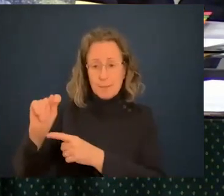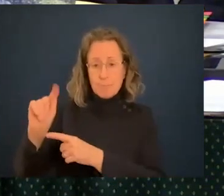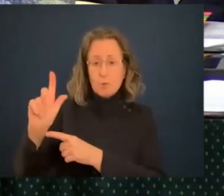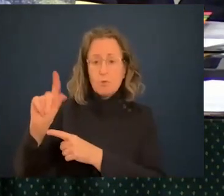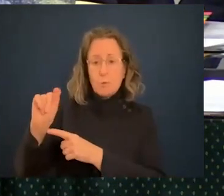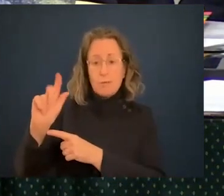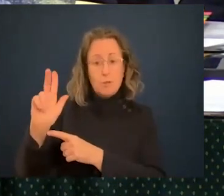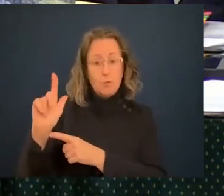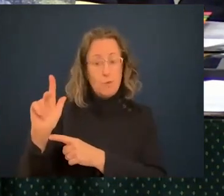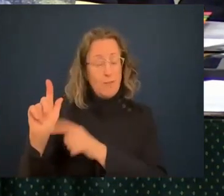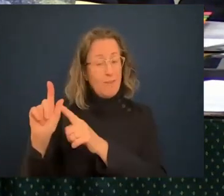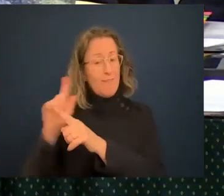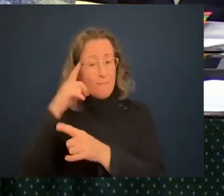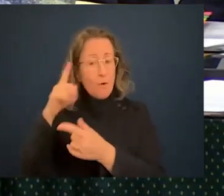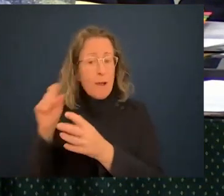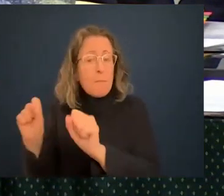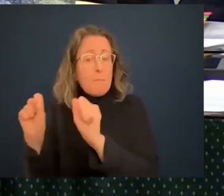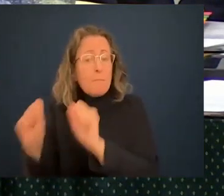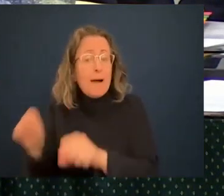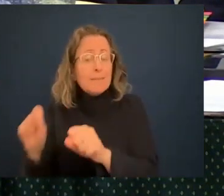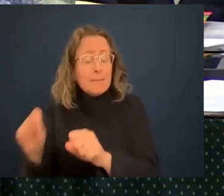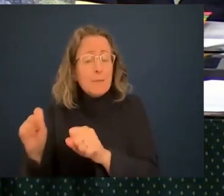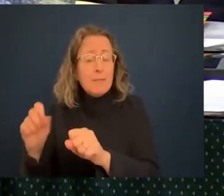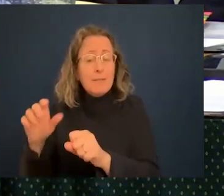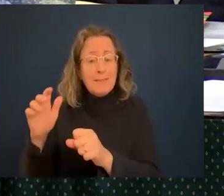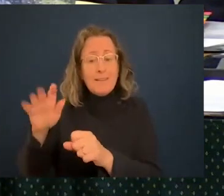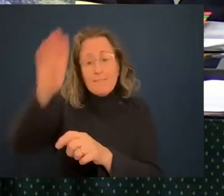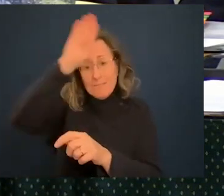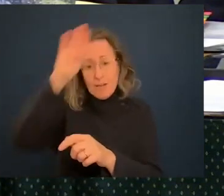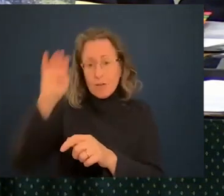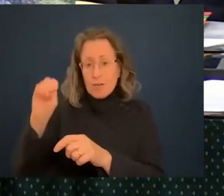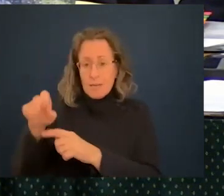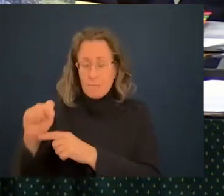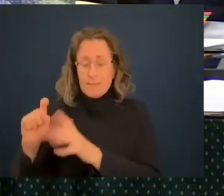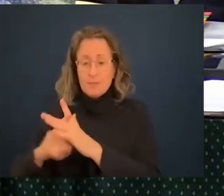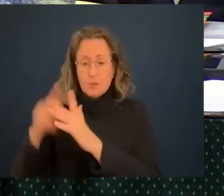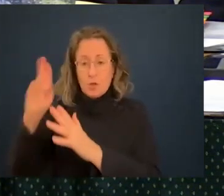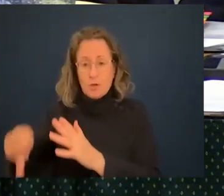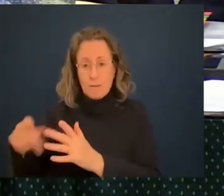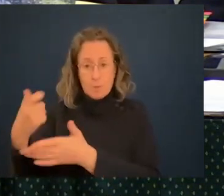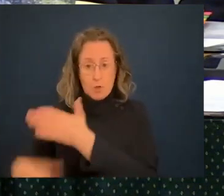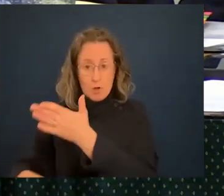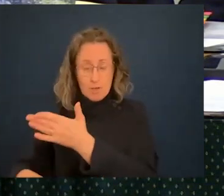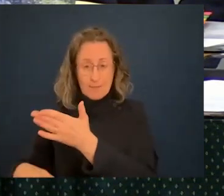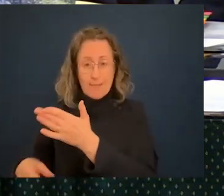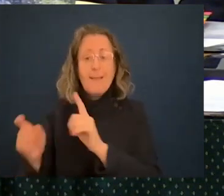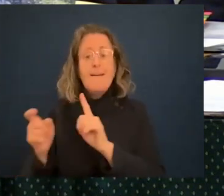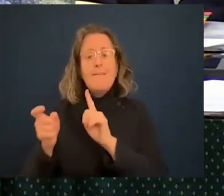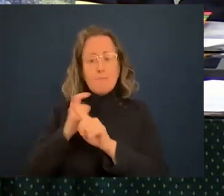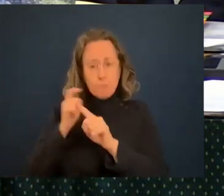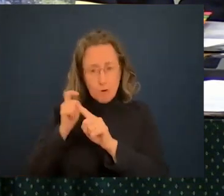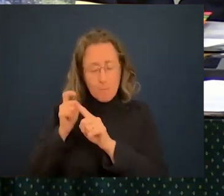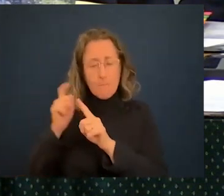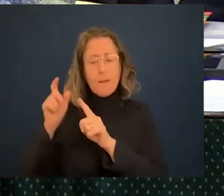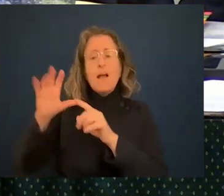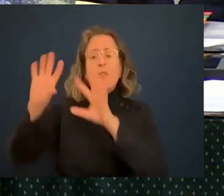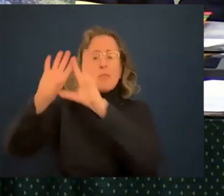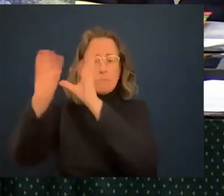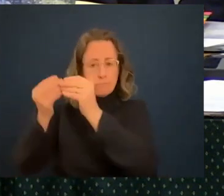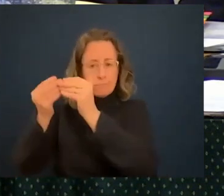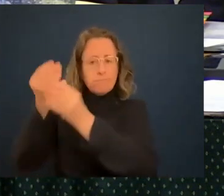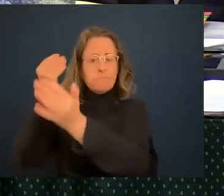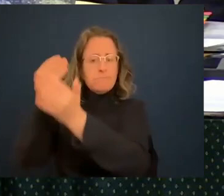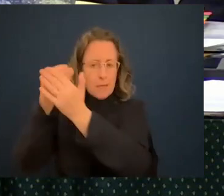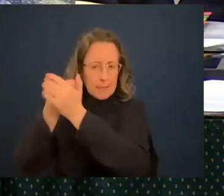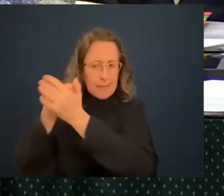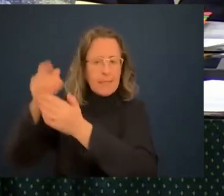possible Fire EMS startup costs from the 2.7 million of remaining unallocated local American Rescue